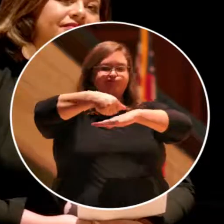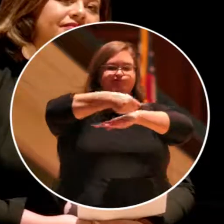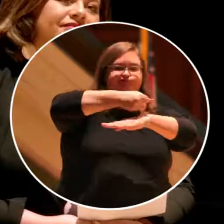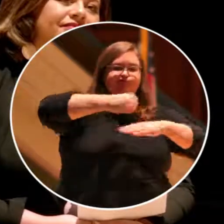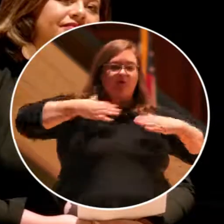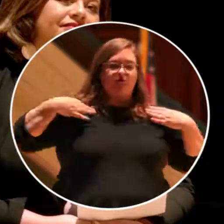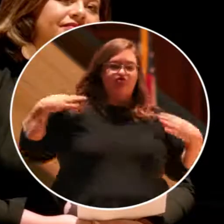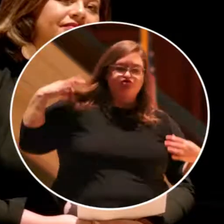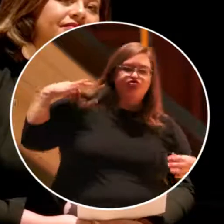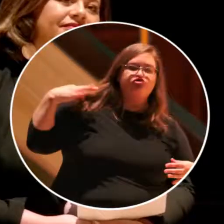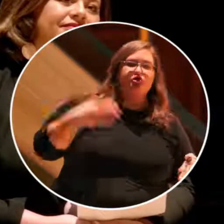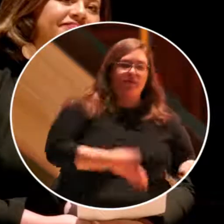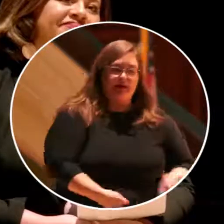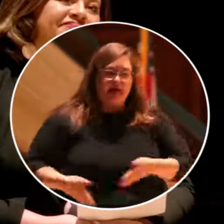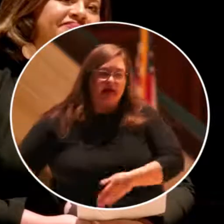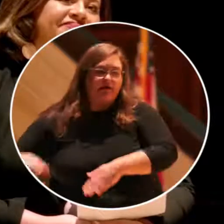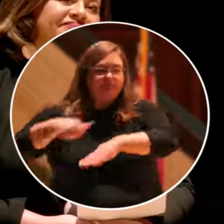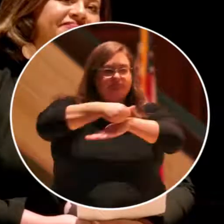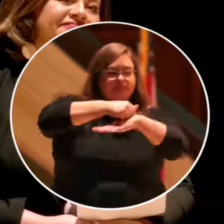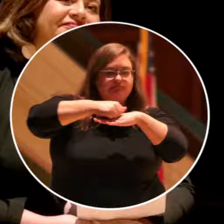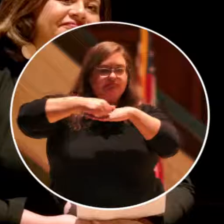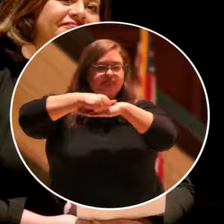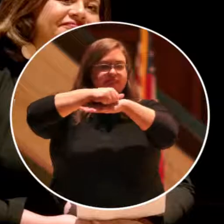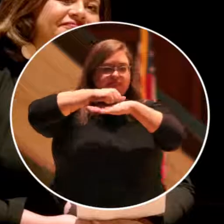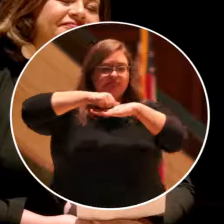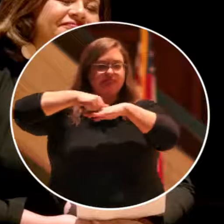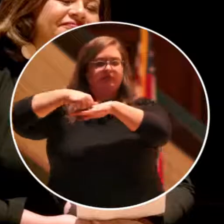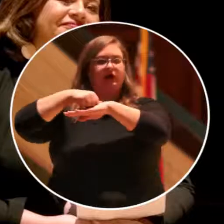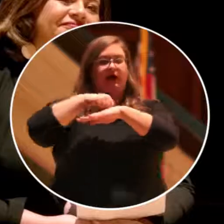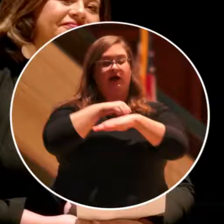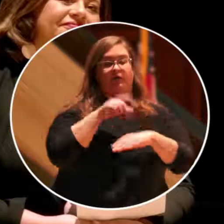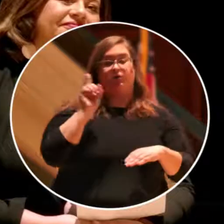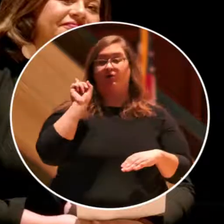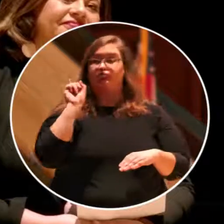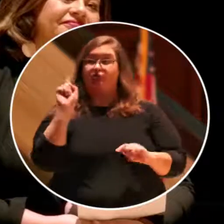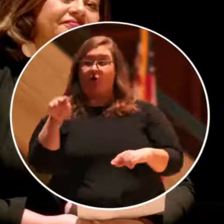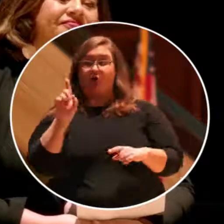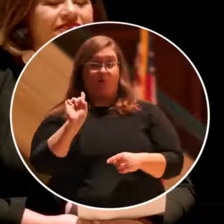sweater vest for Sunday Mass. We go to Mass together.